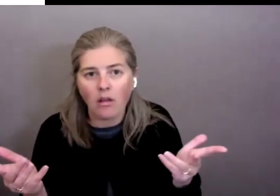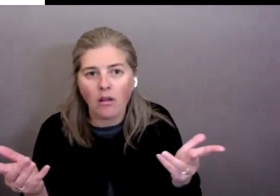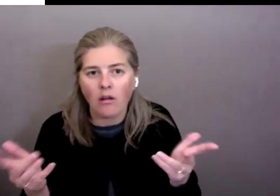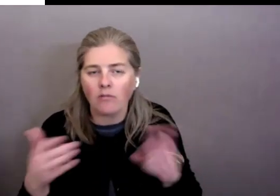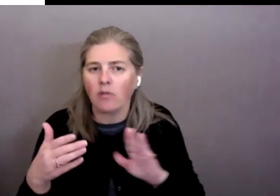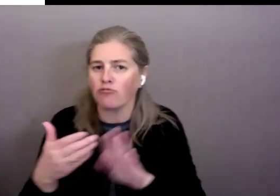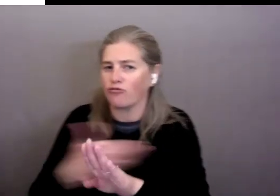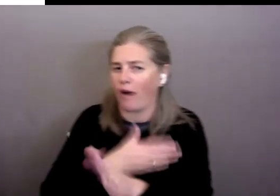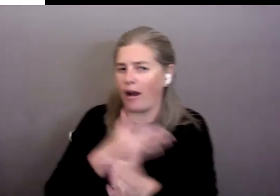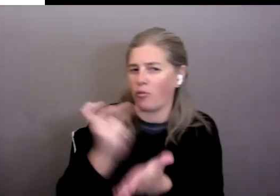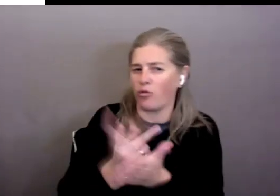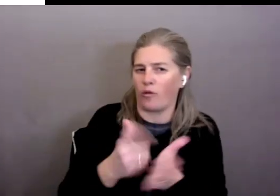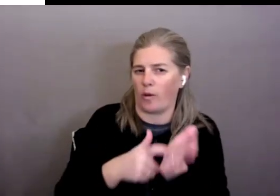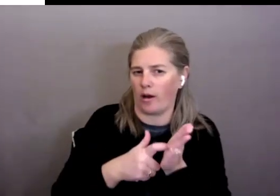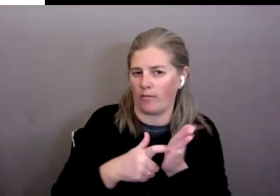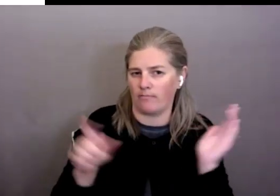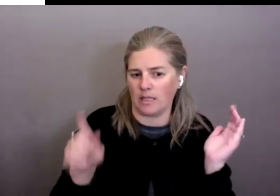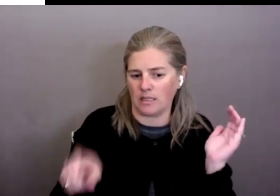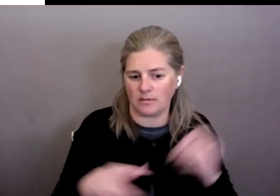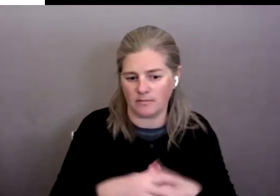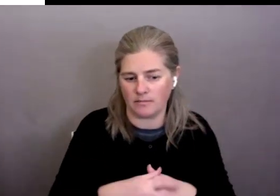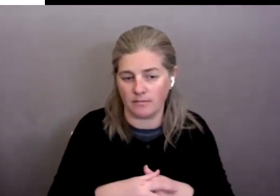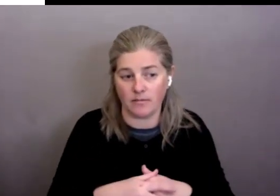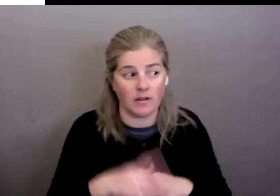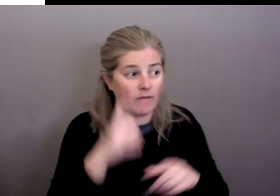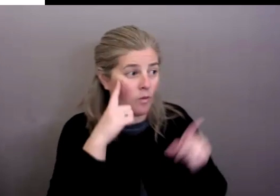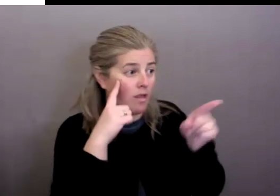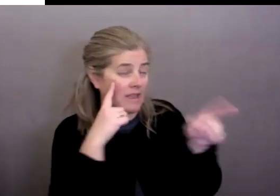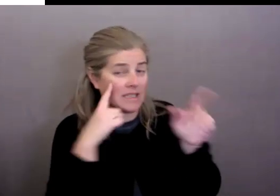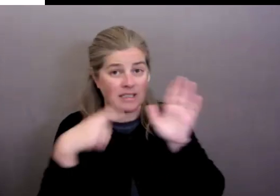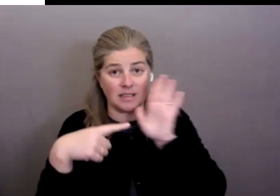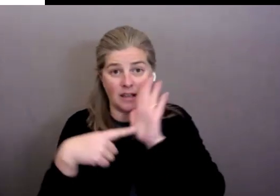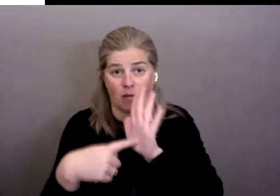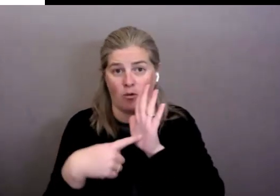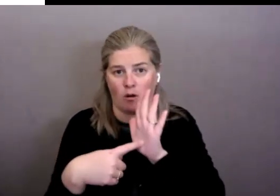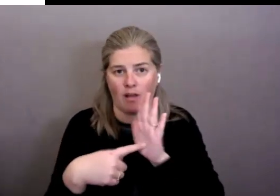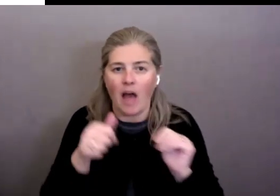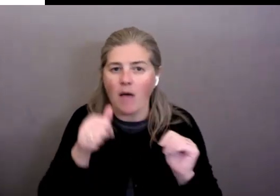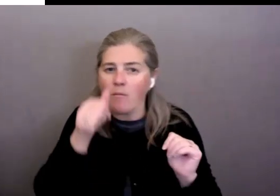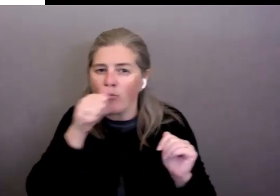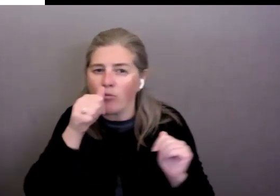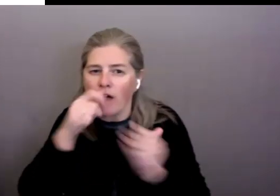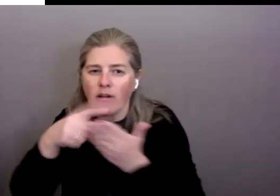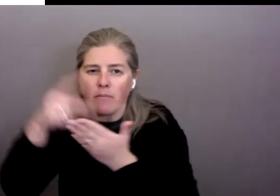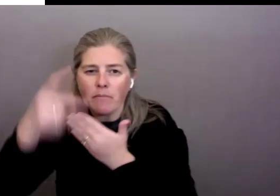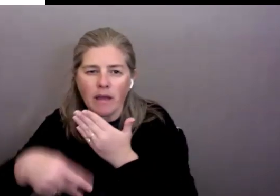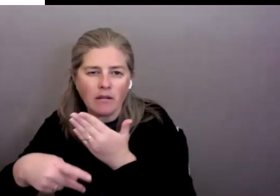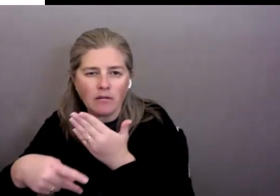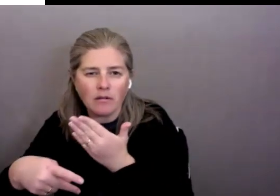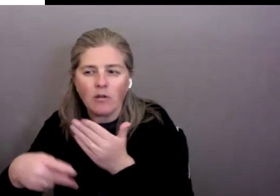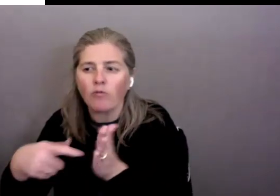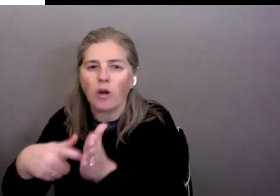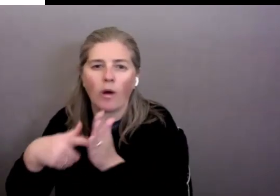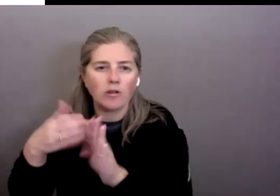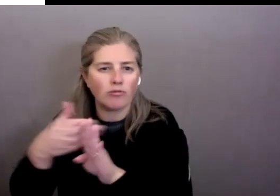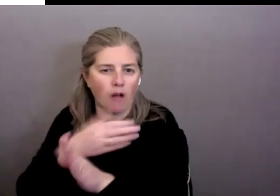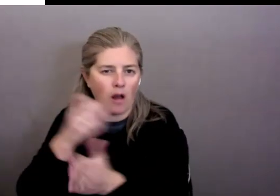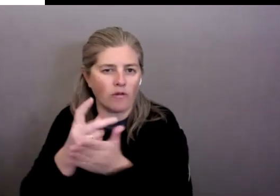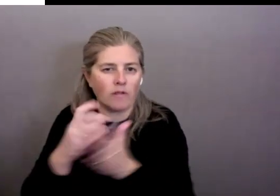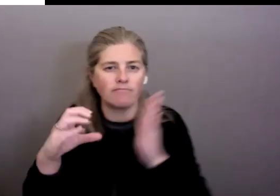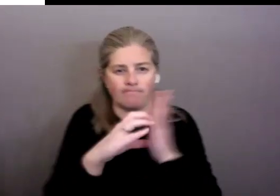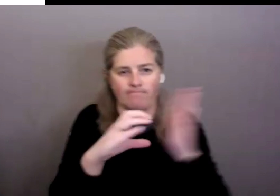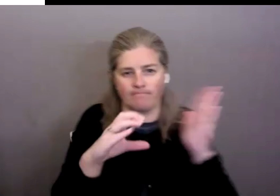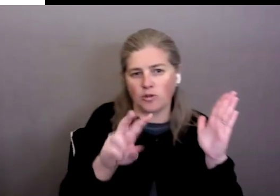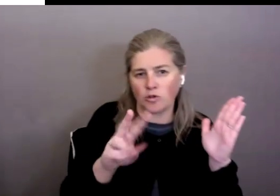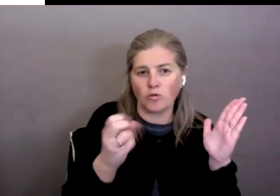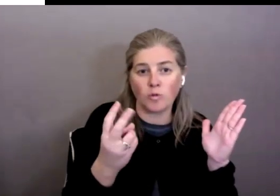is required. In this example, the private pay program requires prior approval under Section 212 because